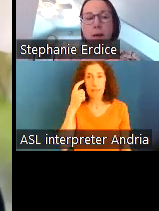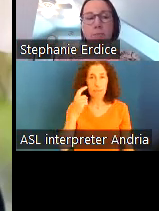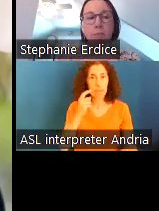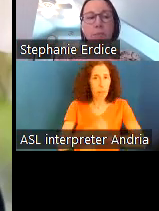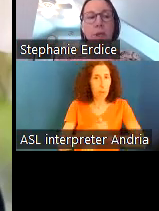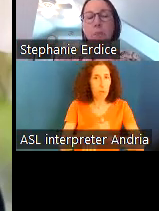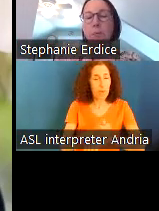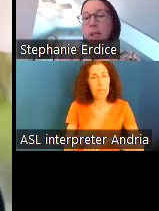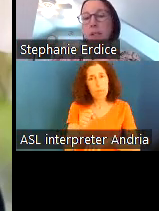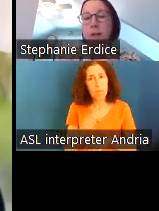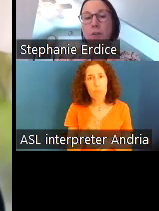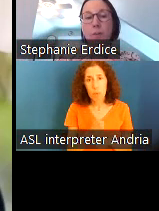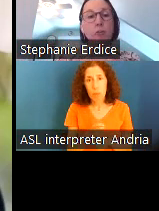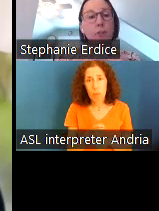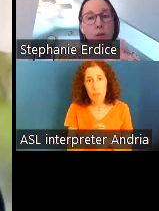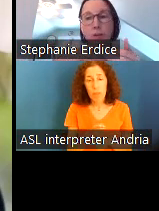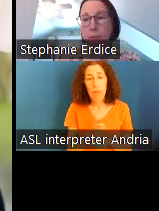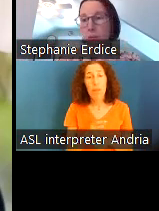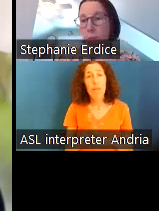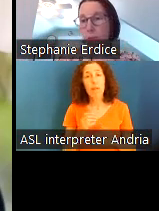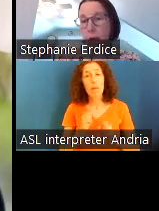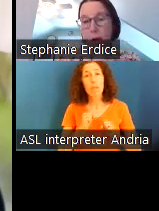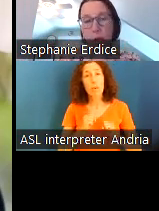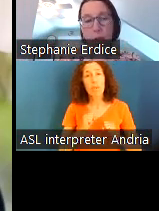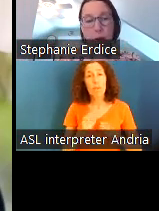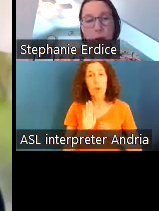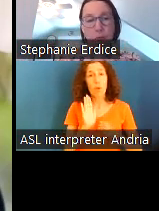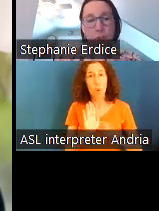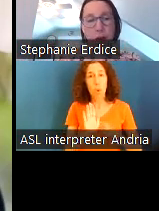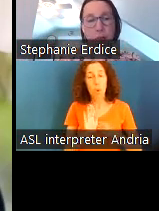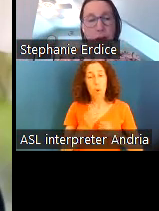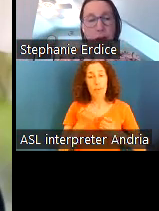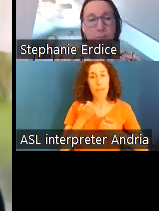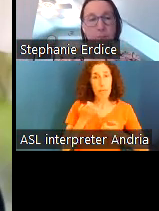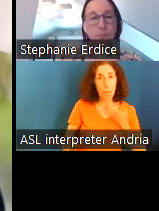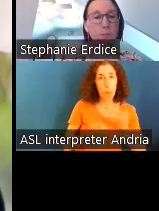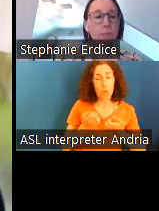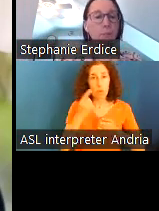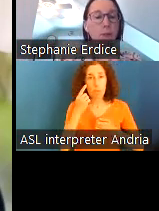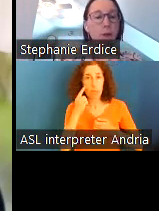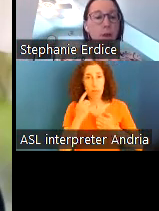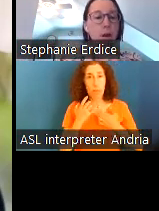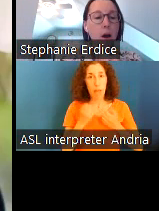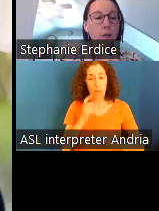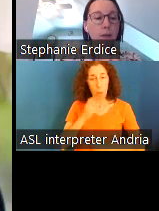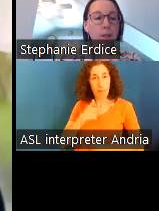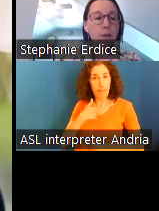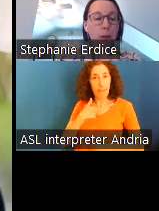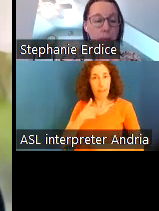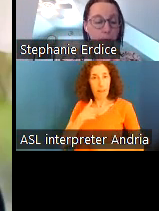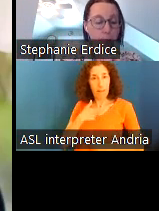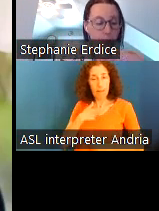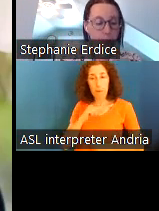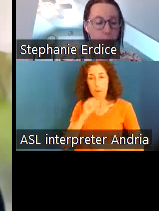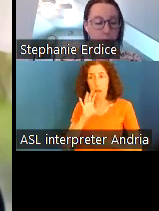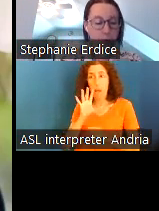place to protect kind of your mental, emotional health. There are boundaries around that. Other things that we